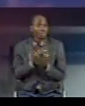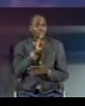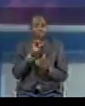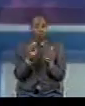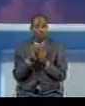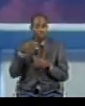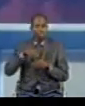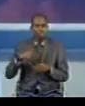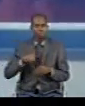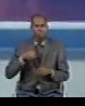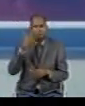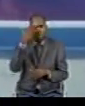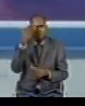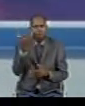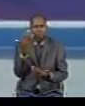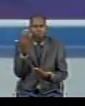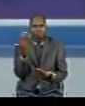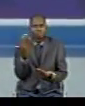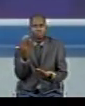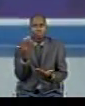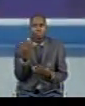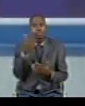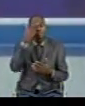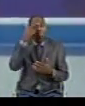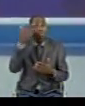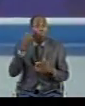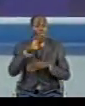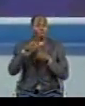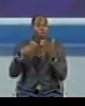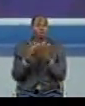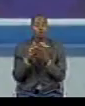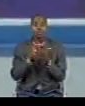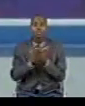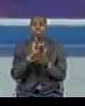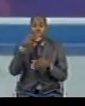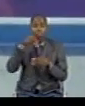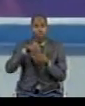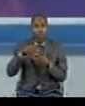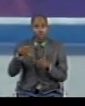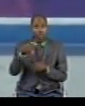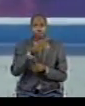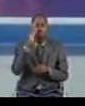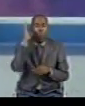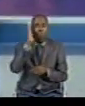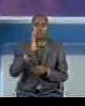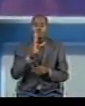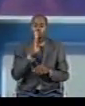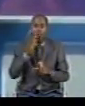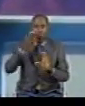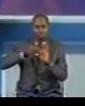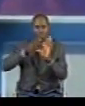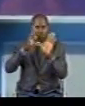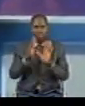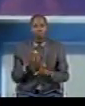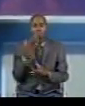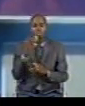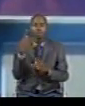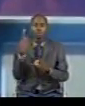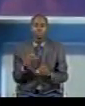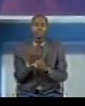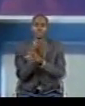Why? Because all that is within you will be partakers of the redemption